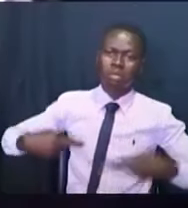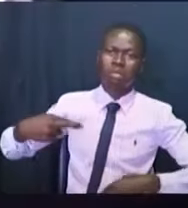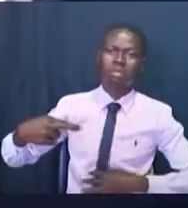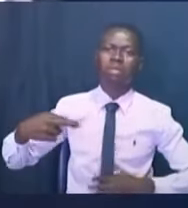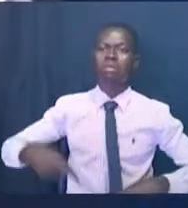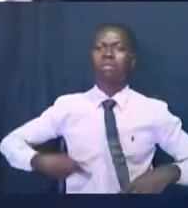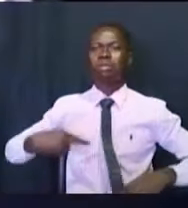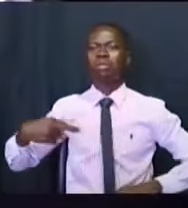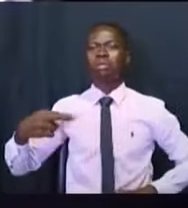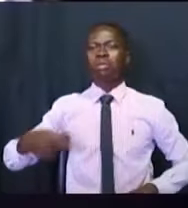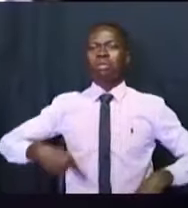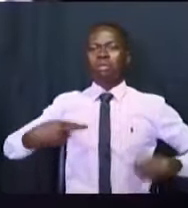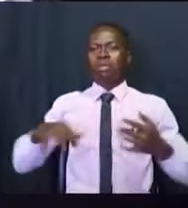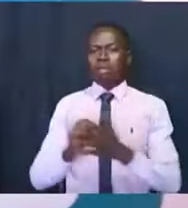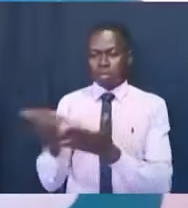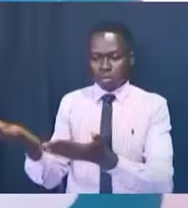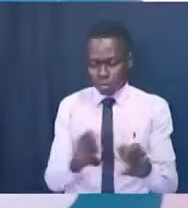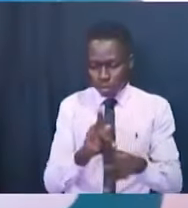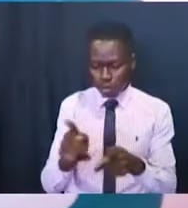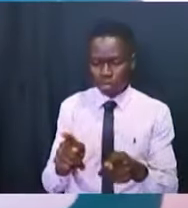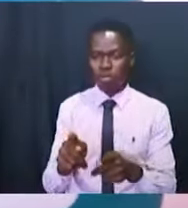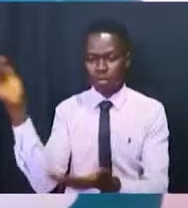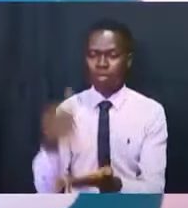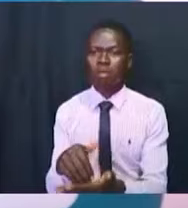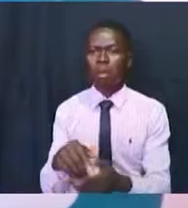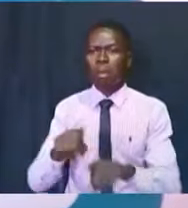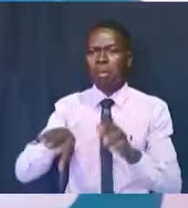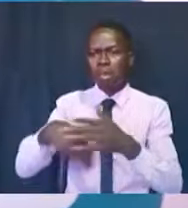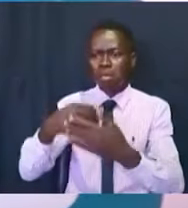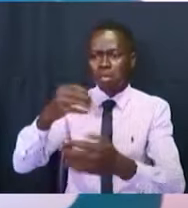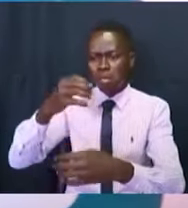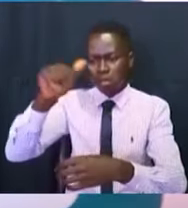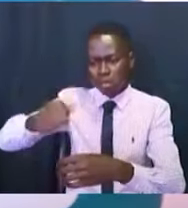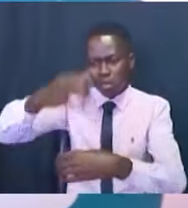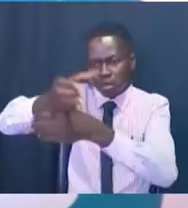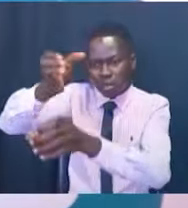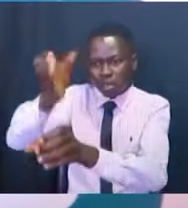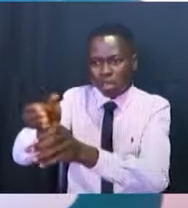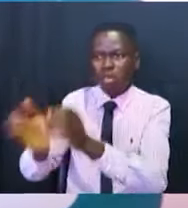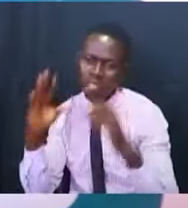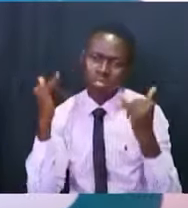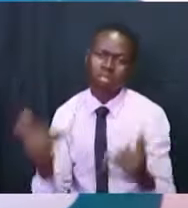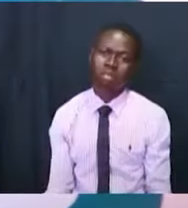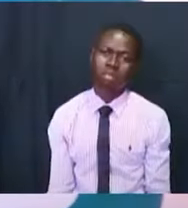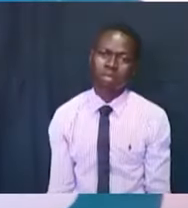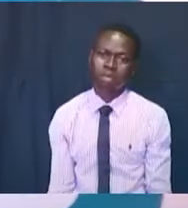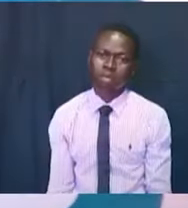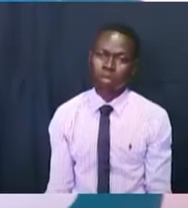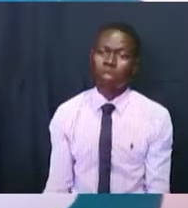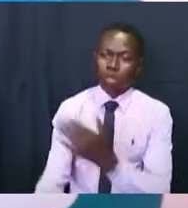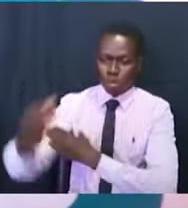back to God. But how can the creature turn his back on the creator and